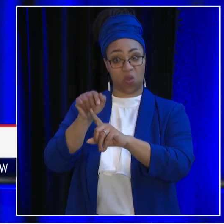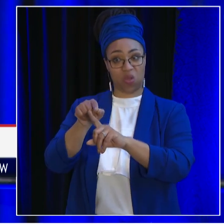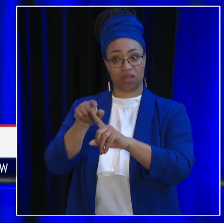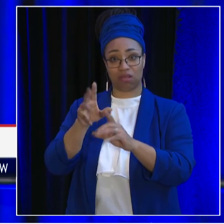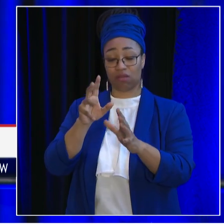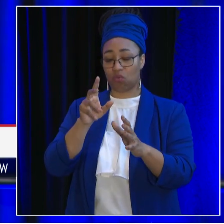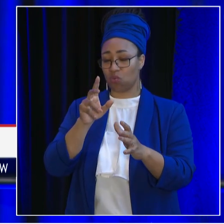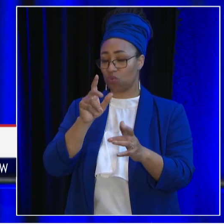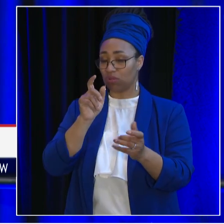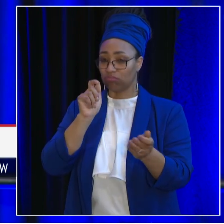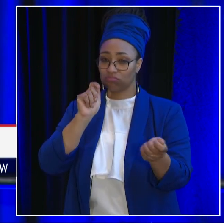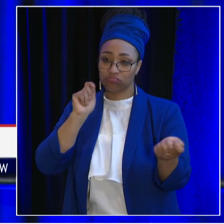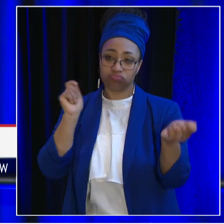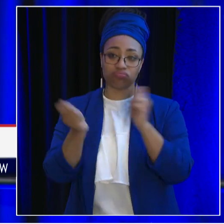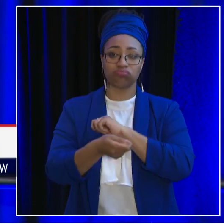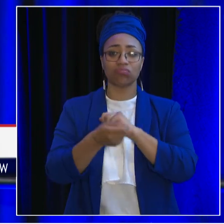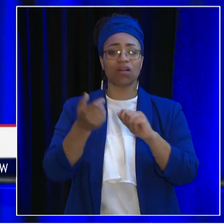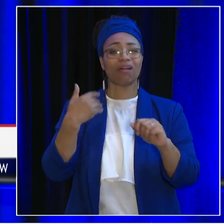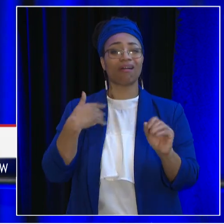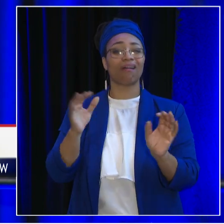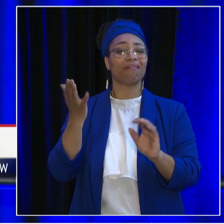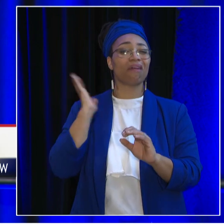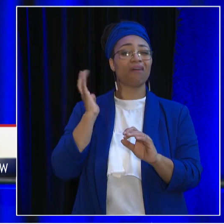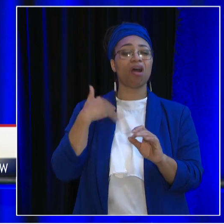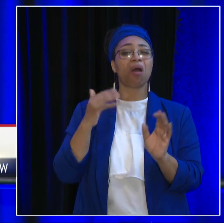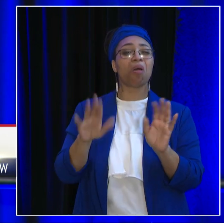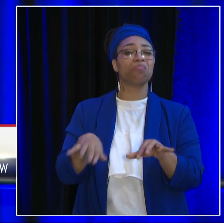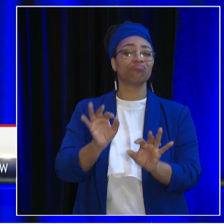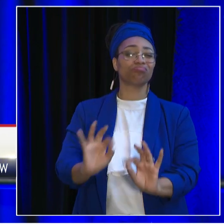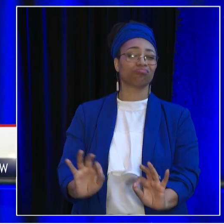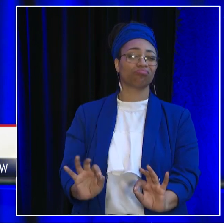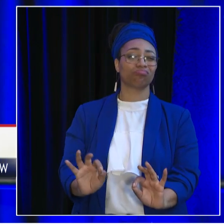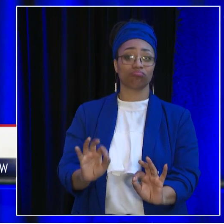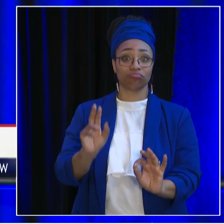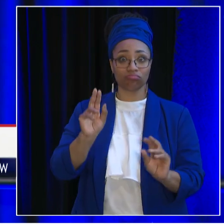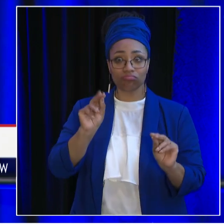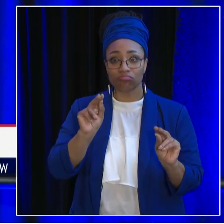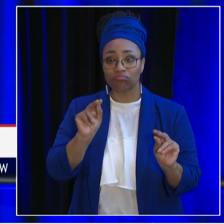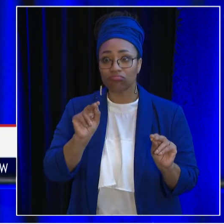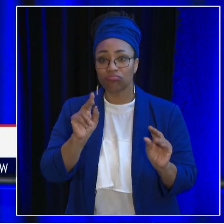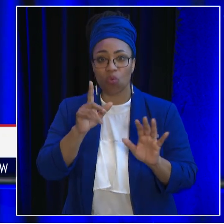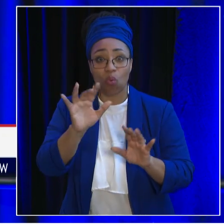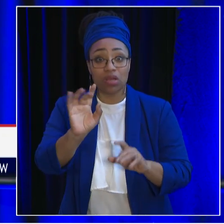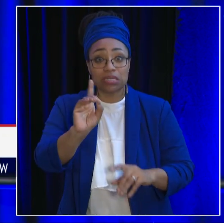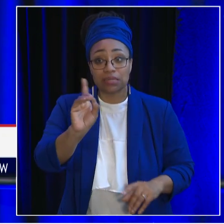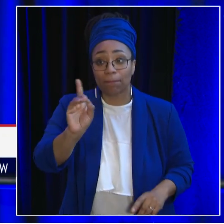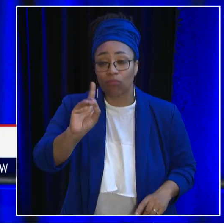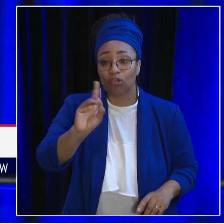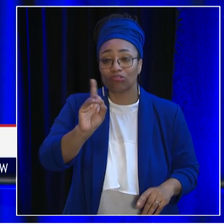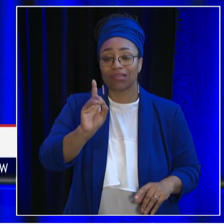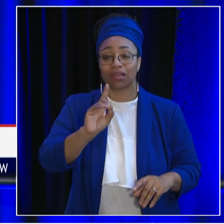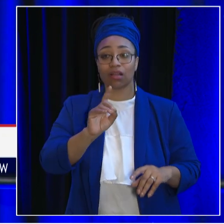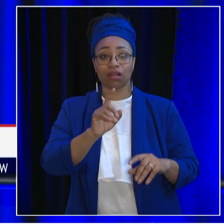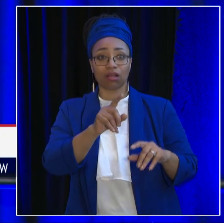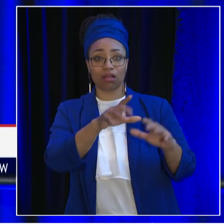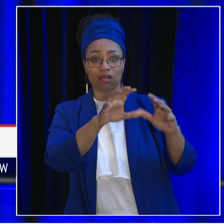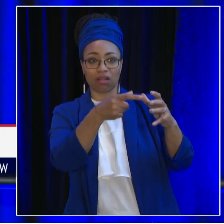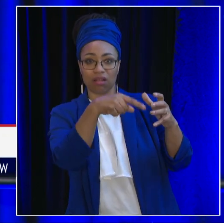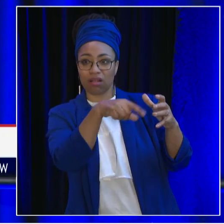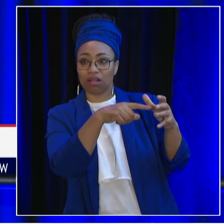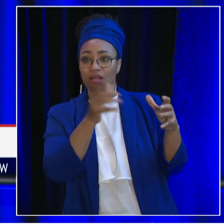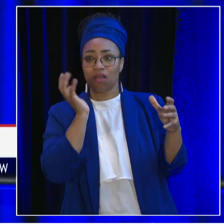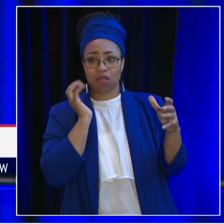for granted that I shouldn't have taken for granted, and that was democracy. Spending time with formerly incarcerated